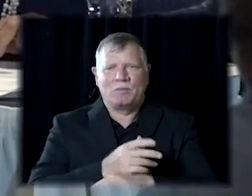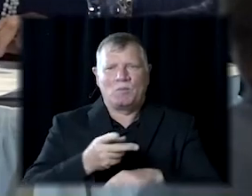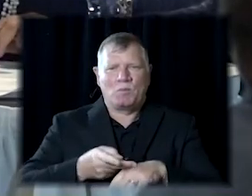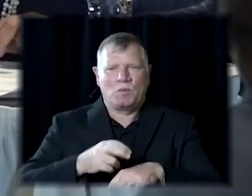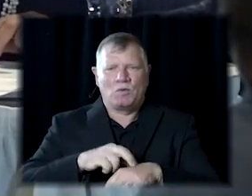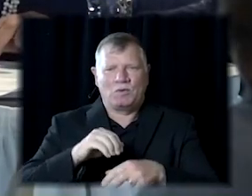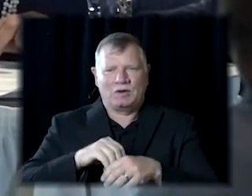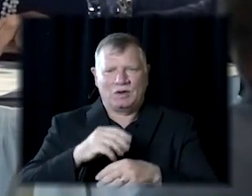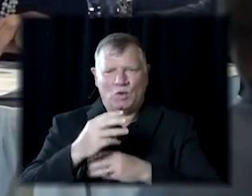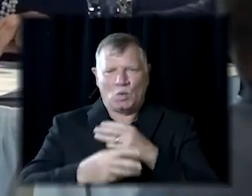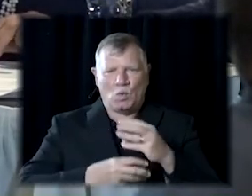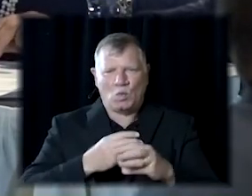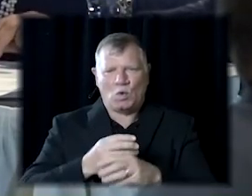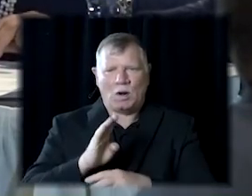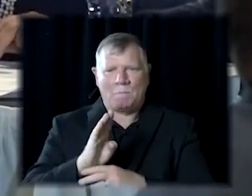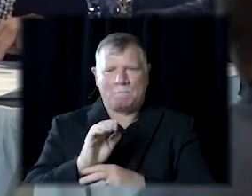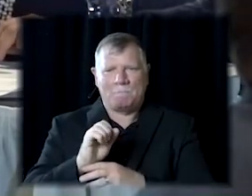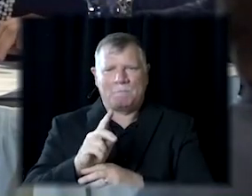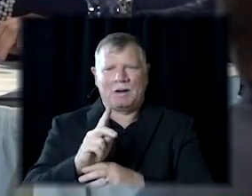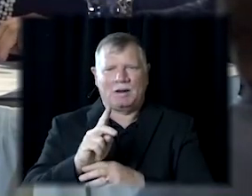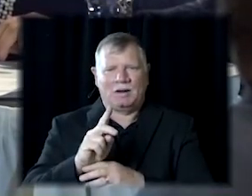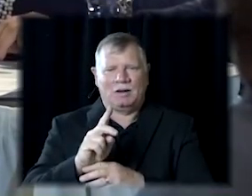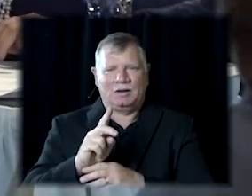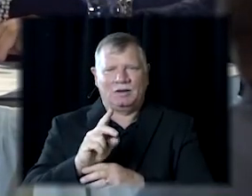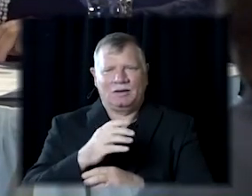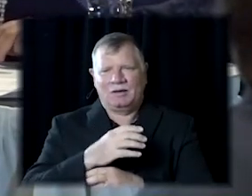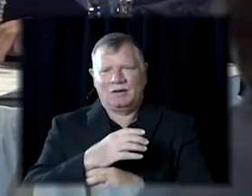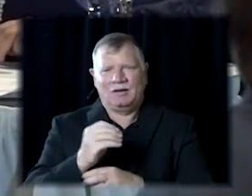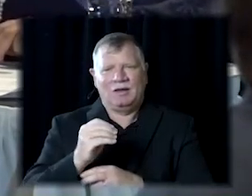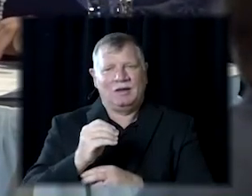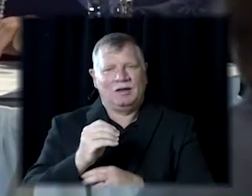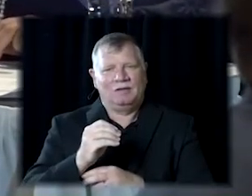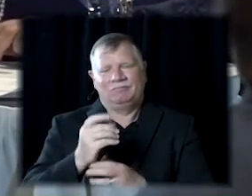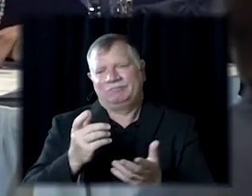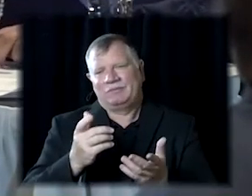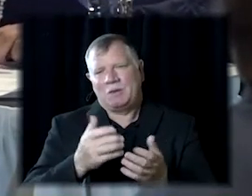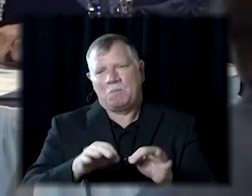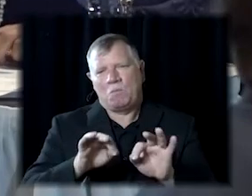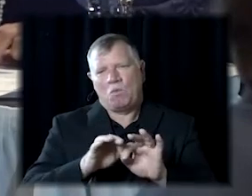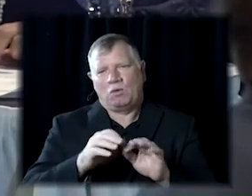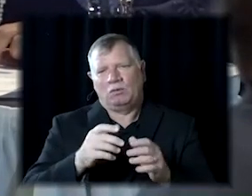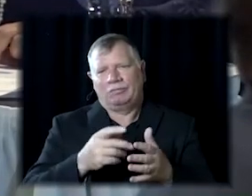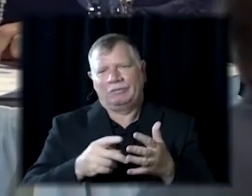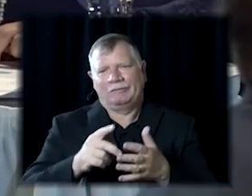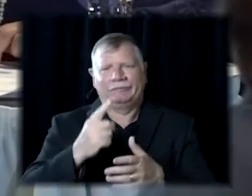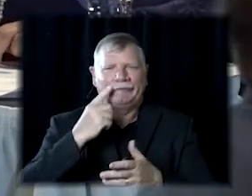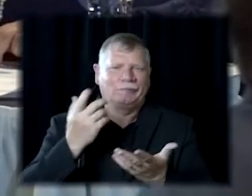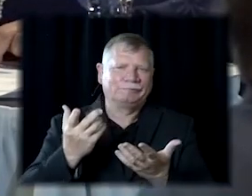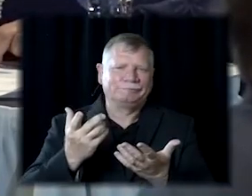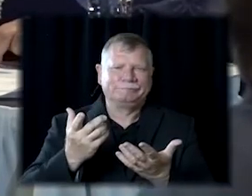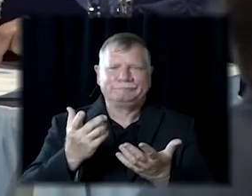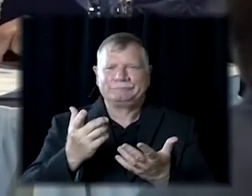Rico's place in the World Bank Ease of Doing Business Index in critical factors such as getting electricity,